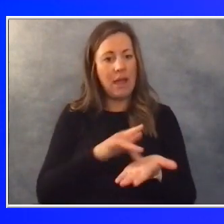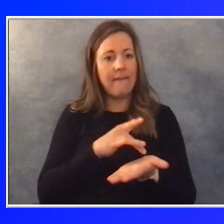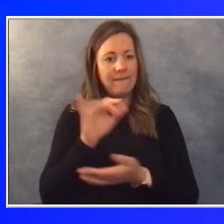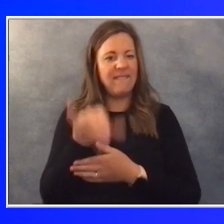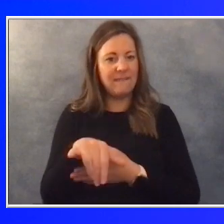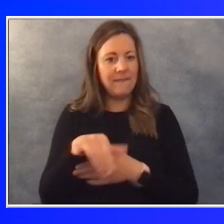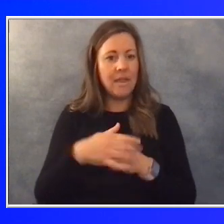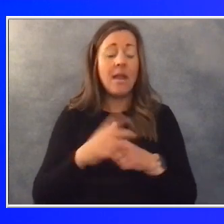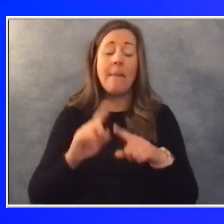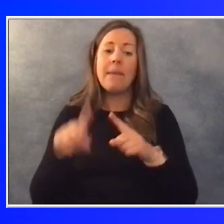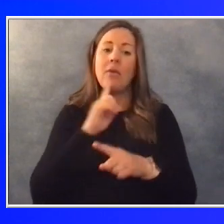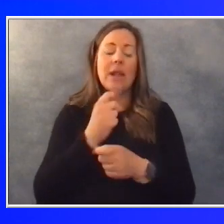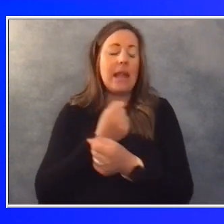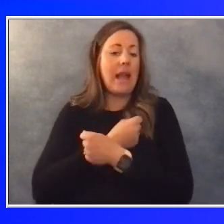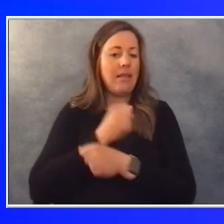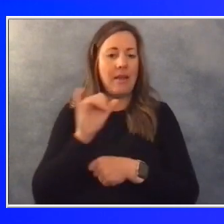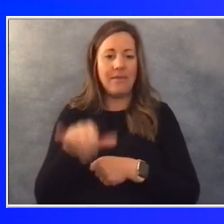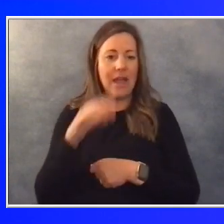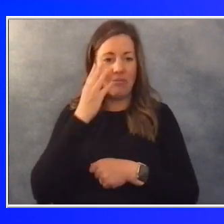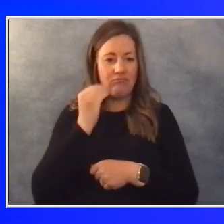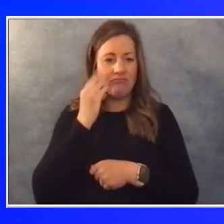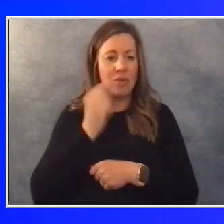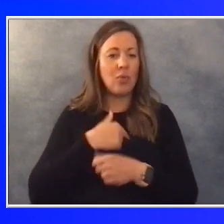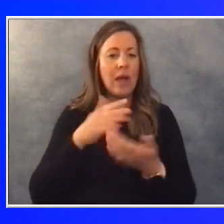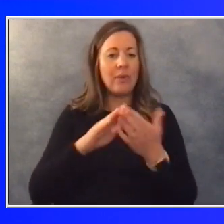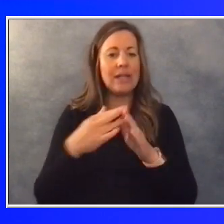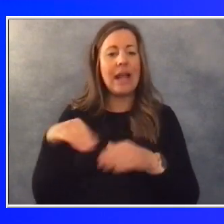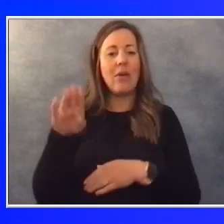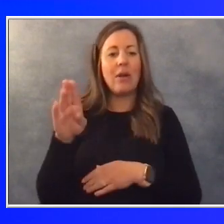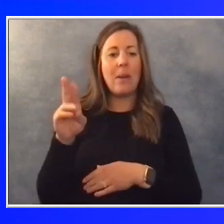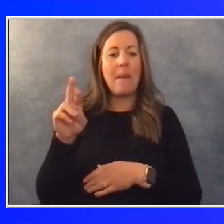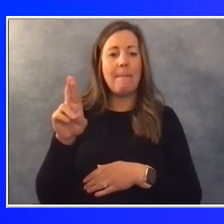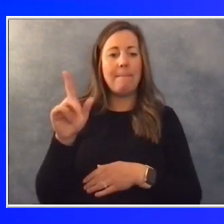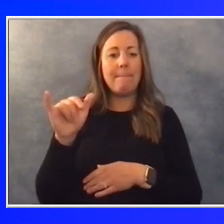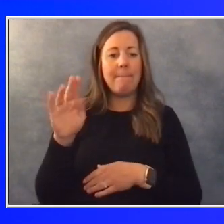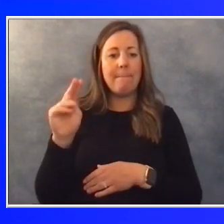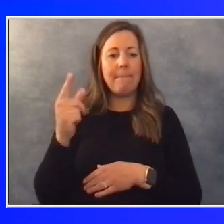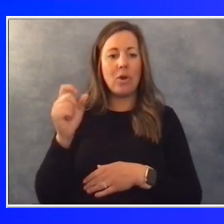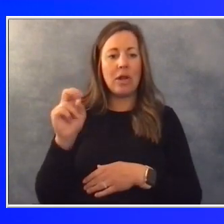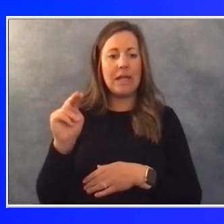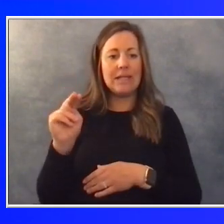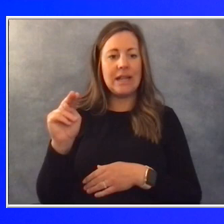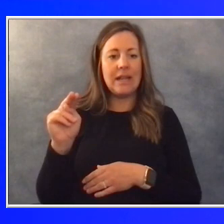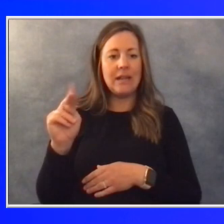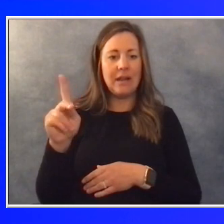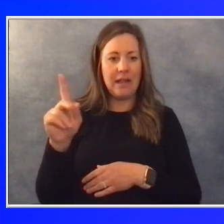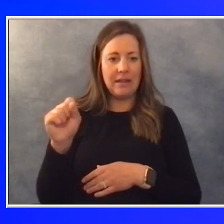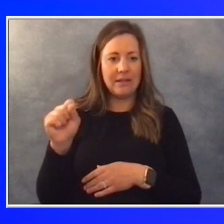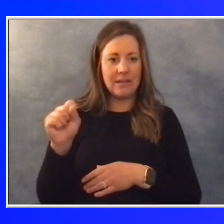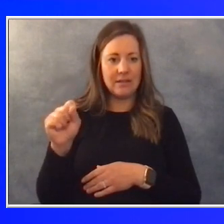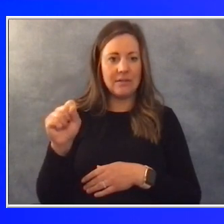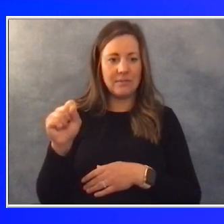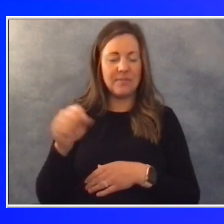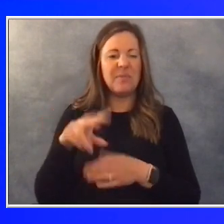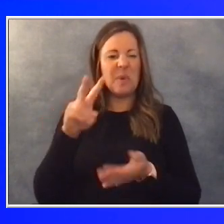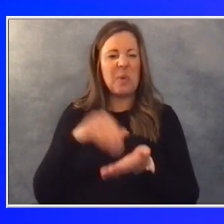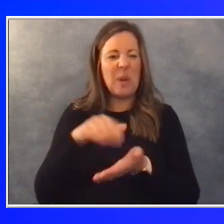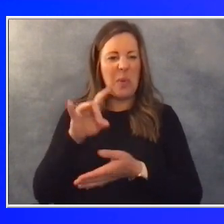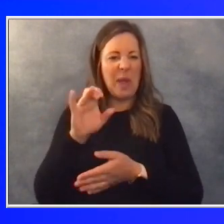loved it. And so I was in a town of Burlington, Kansas, a town of 2,800, and I was there for almost 10